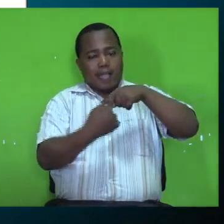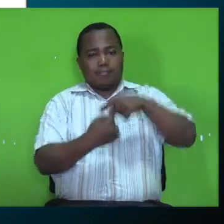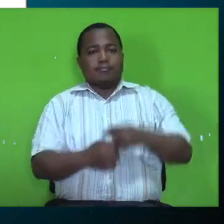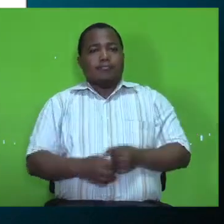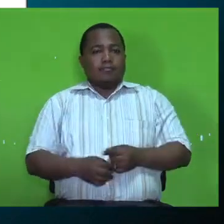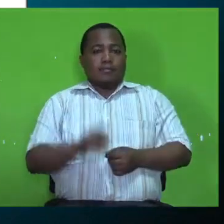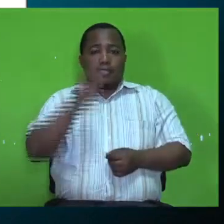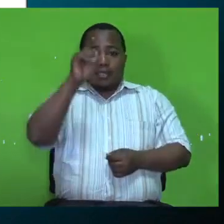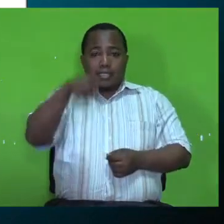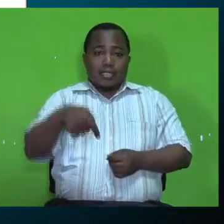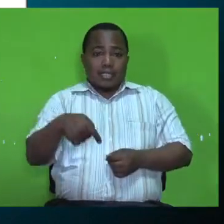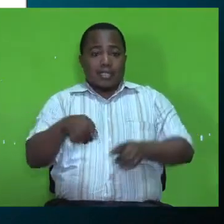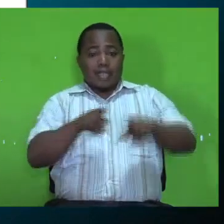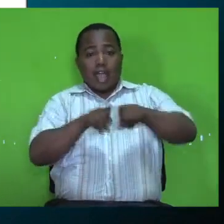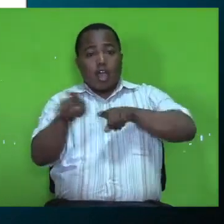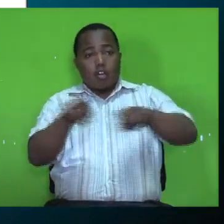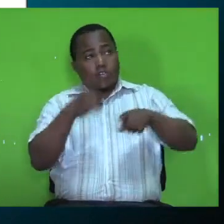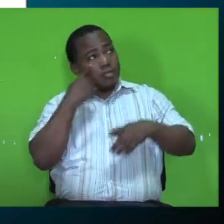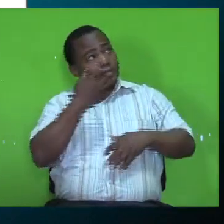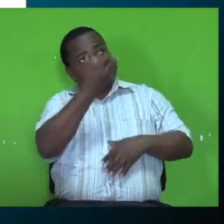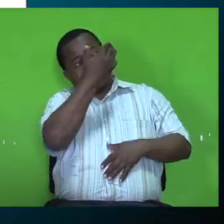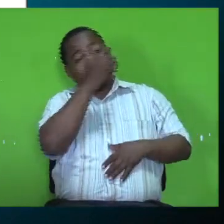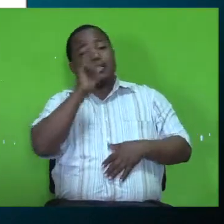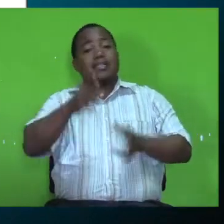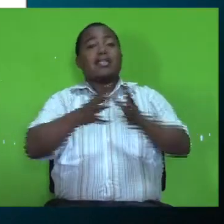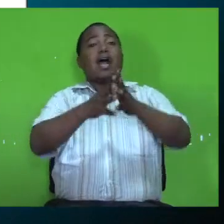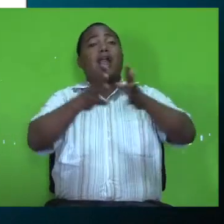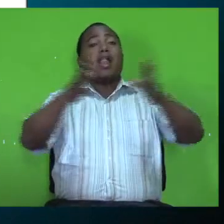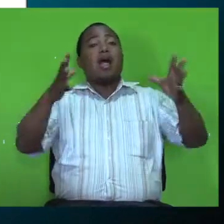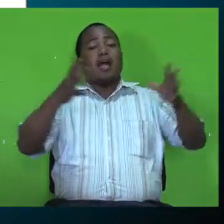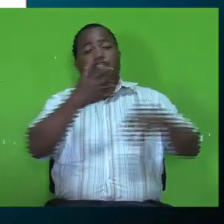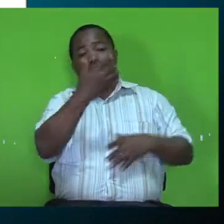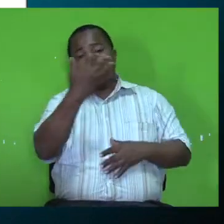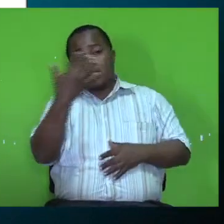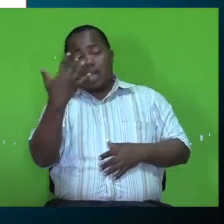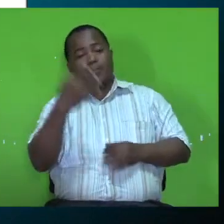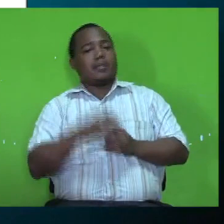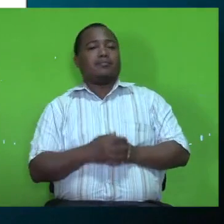These are root hairs, which are large in numbers